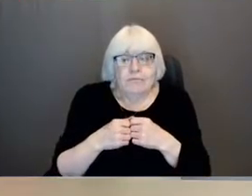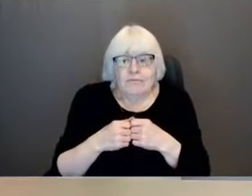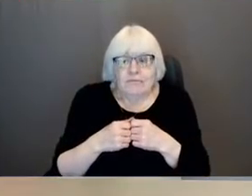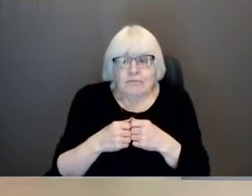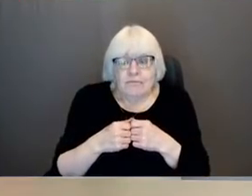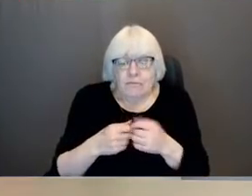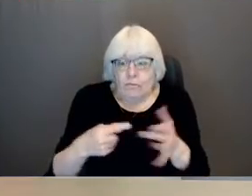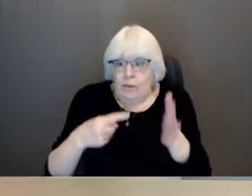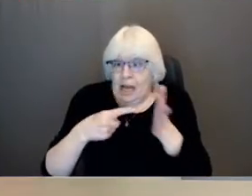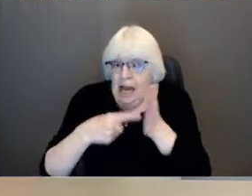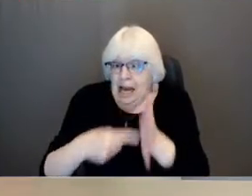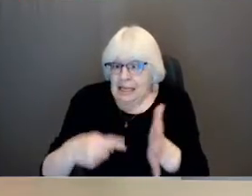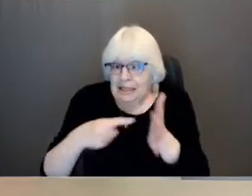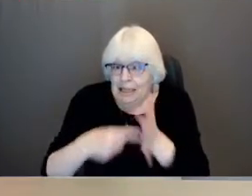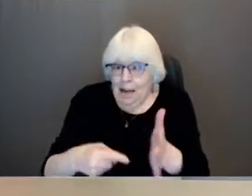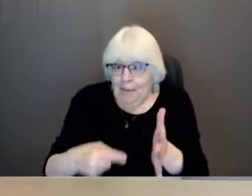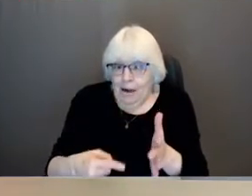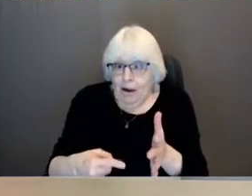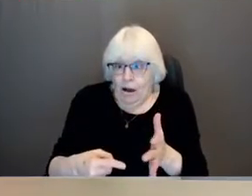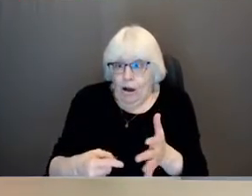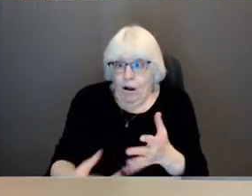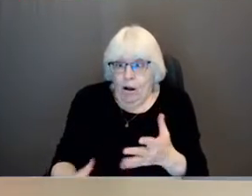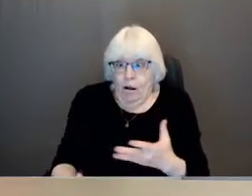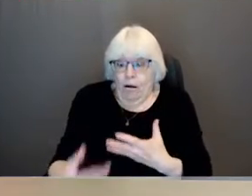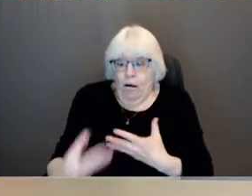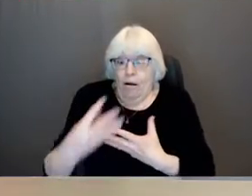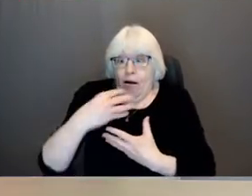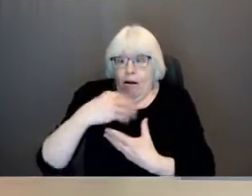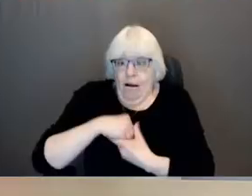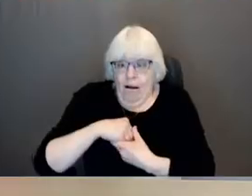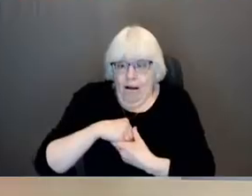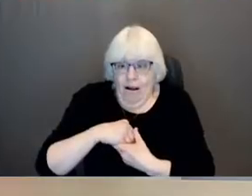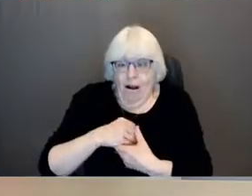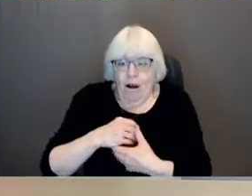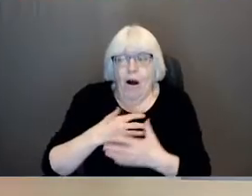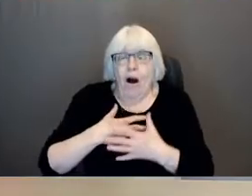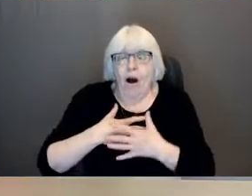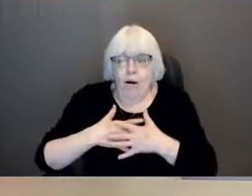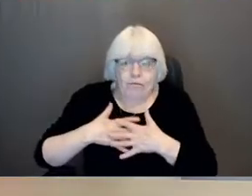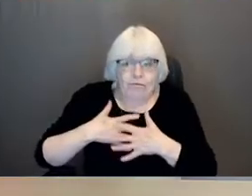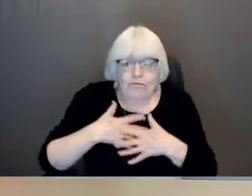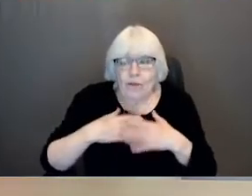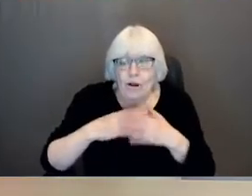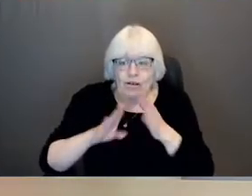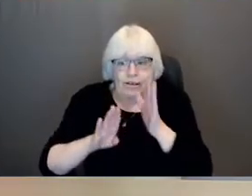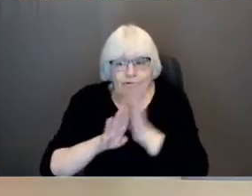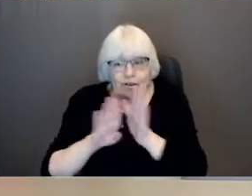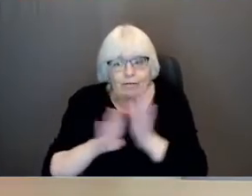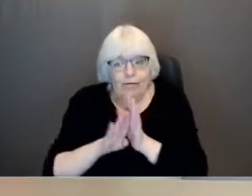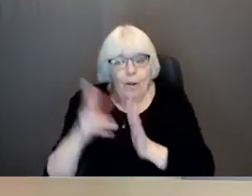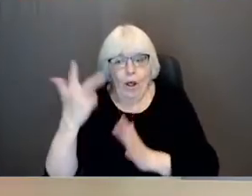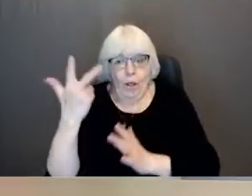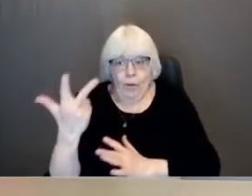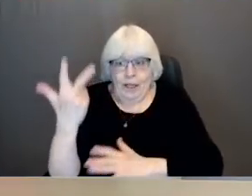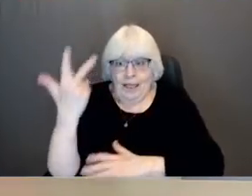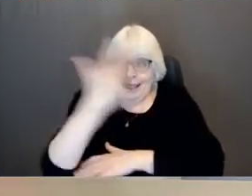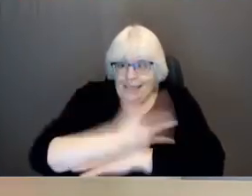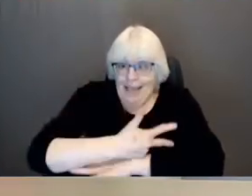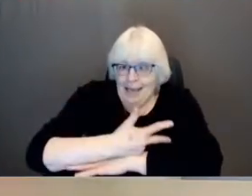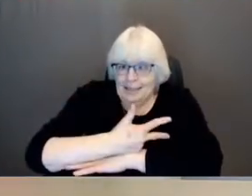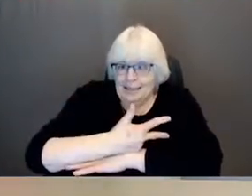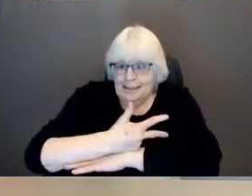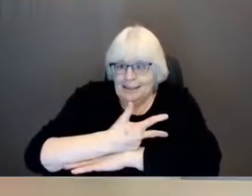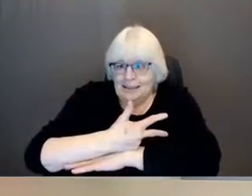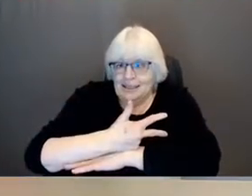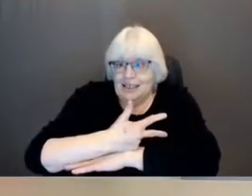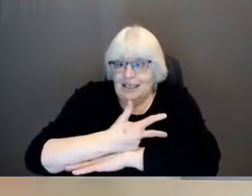days for close contacts, and that's why, although there is a range, that's why